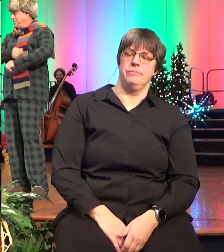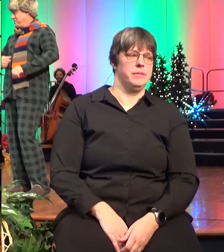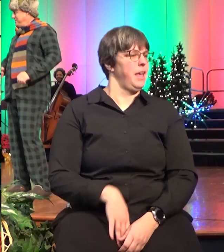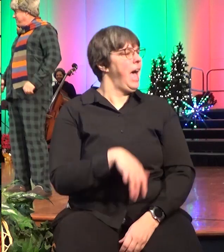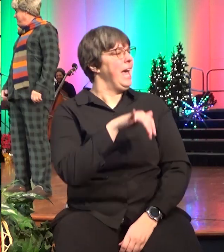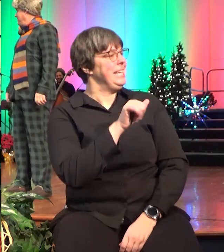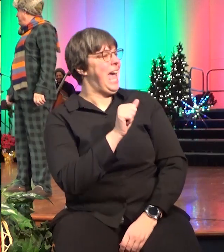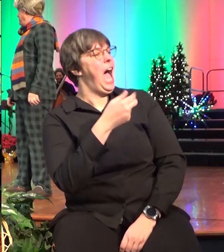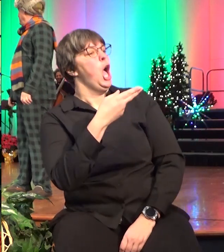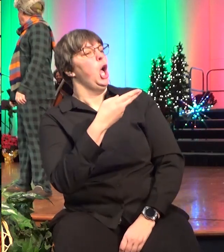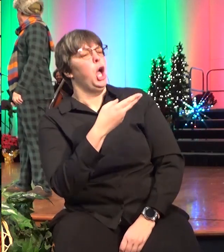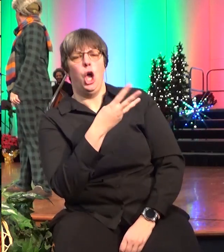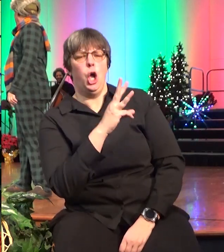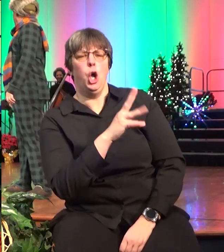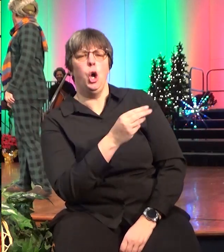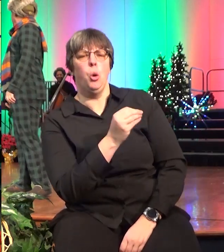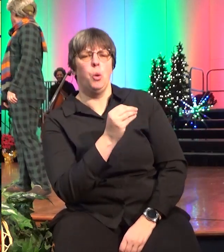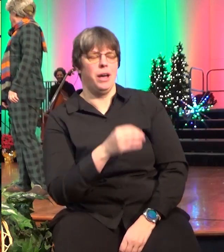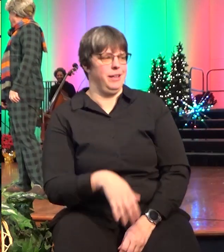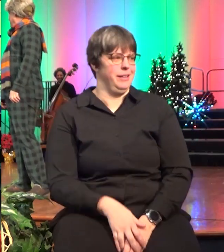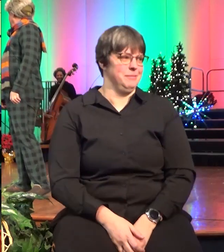Well,